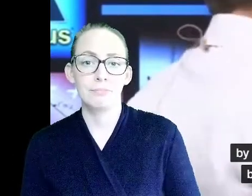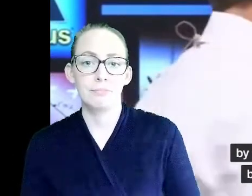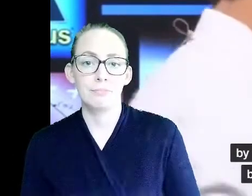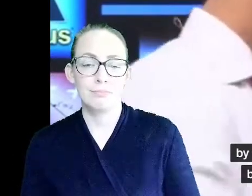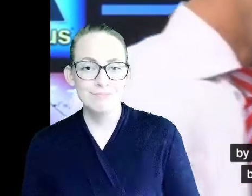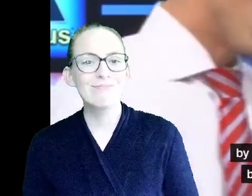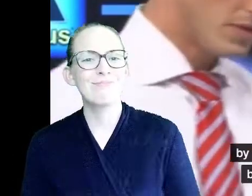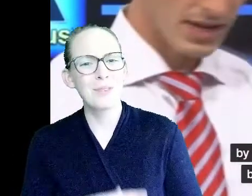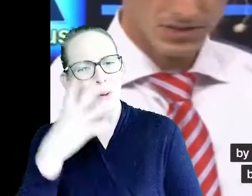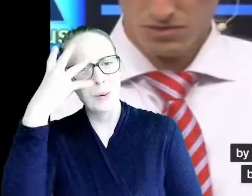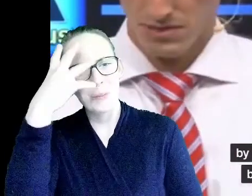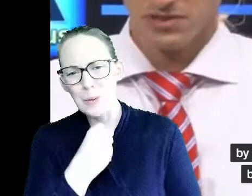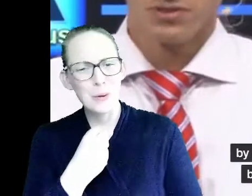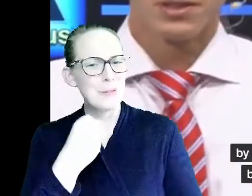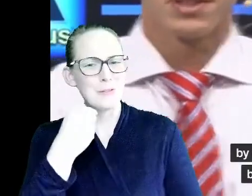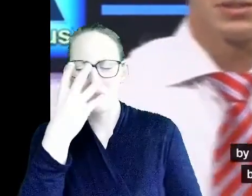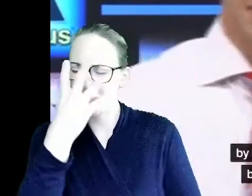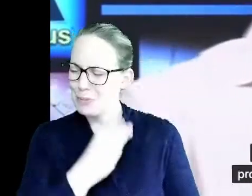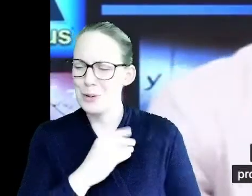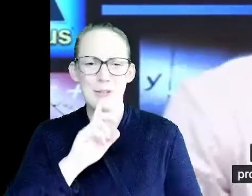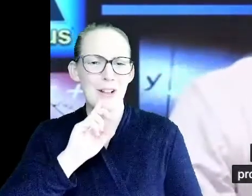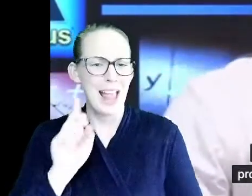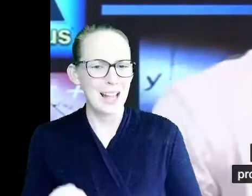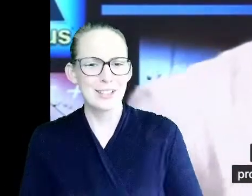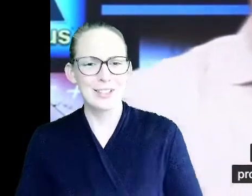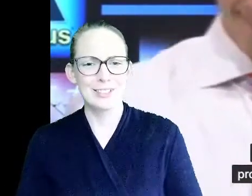a beautiful, beautiful answer 22 fifths is, right?